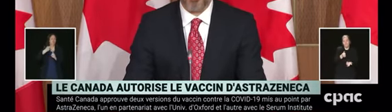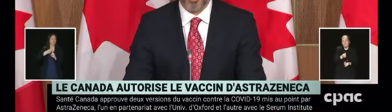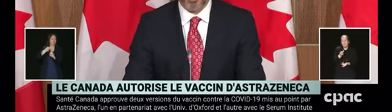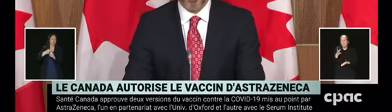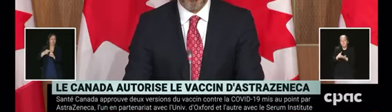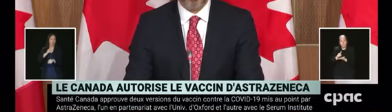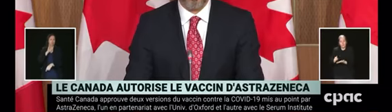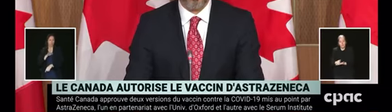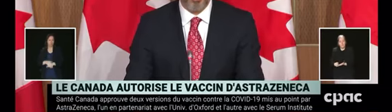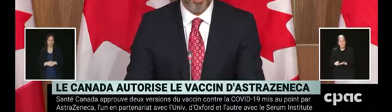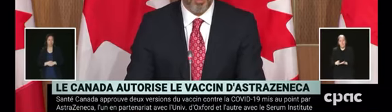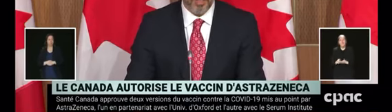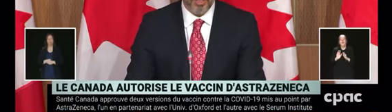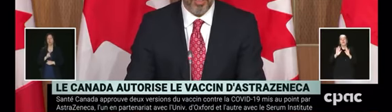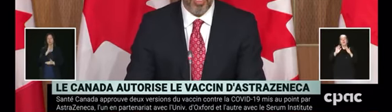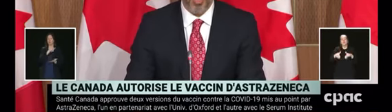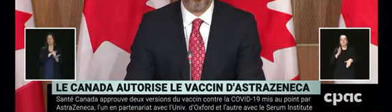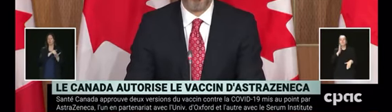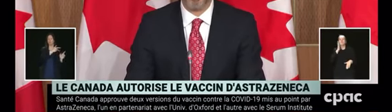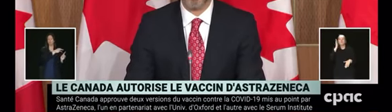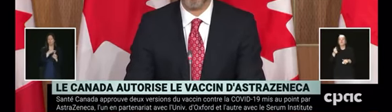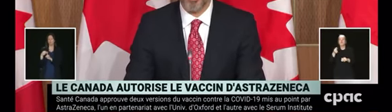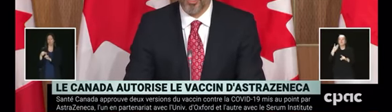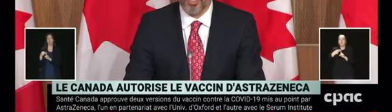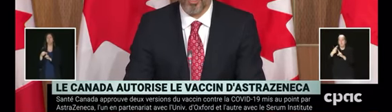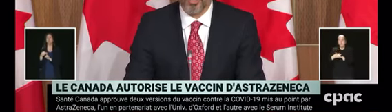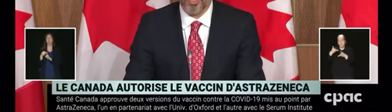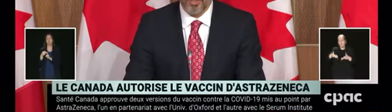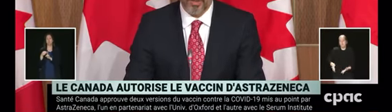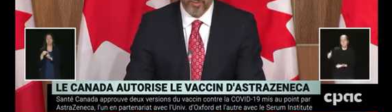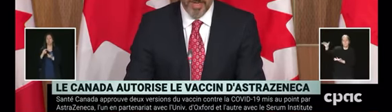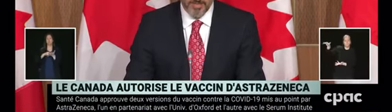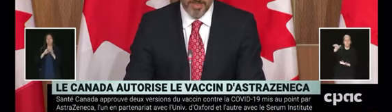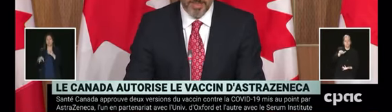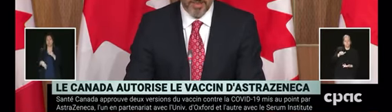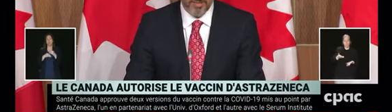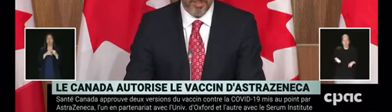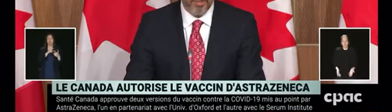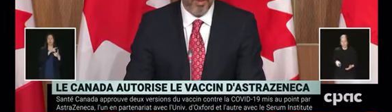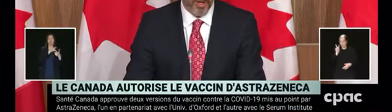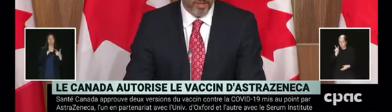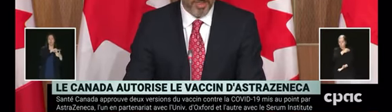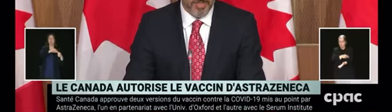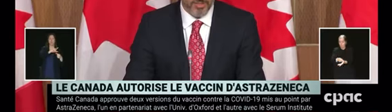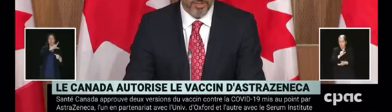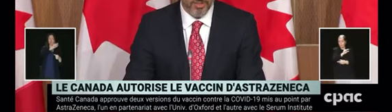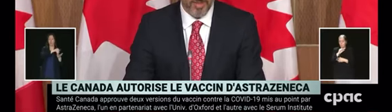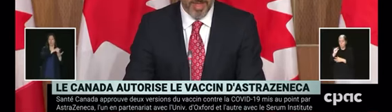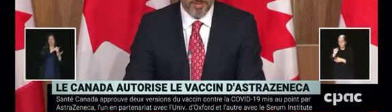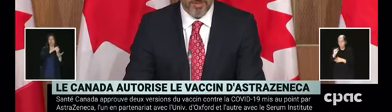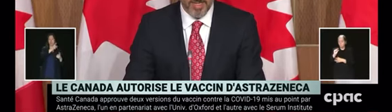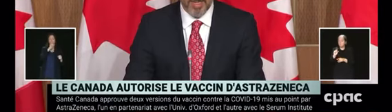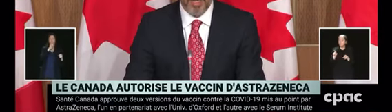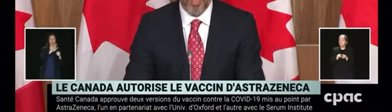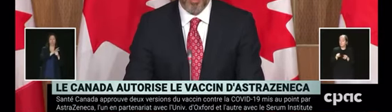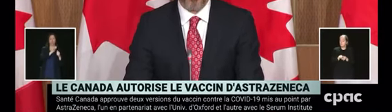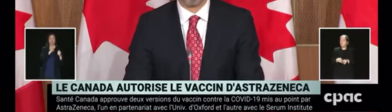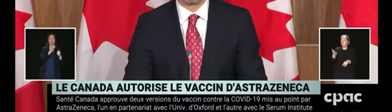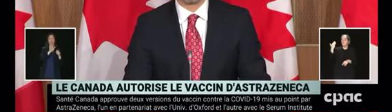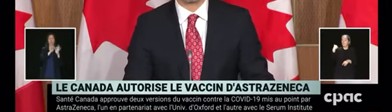months. These 2 million doses are in addition to the 20 million doses we've already secured with